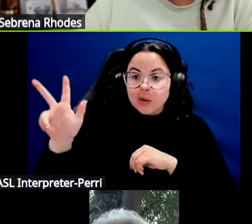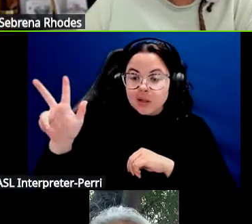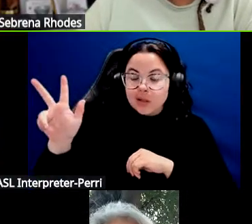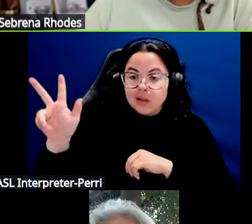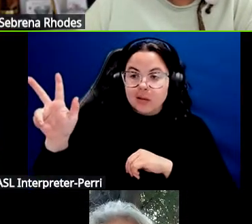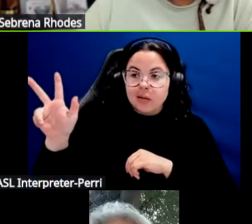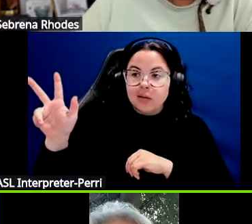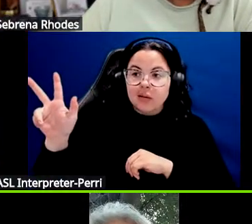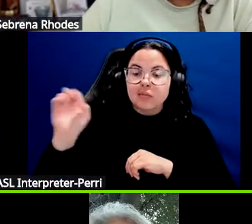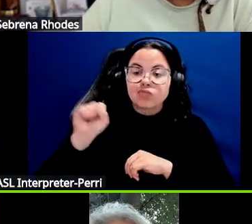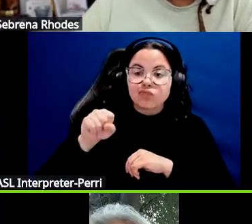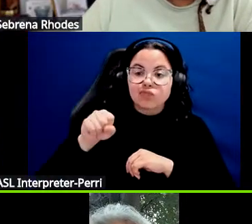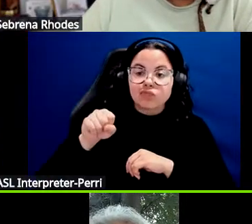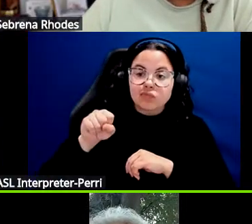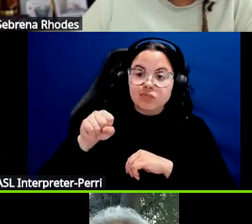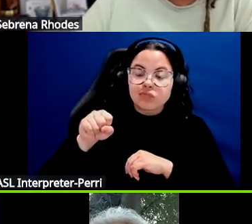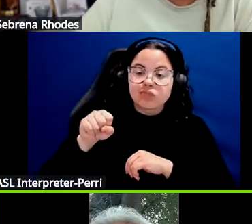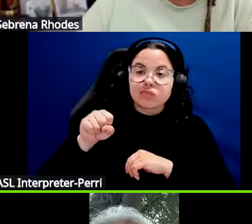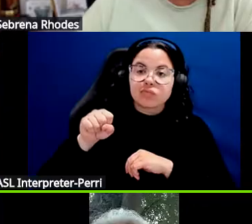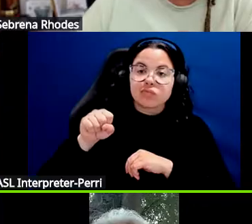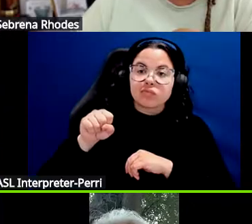5D03, Yes.